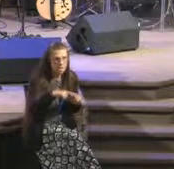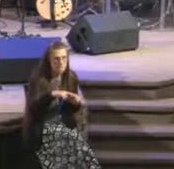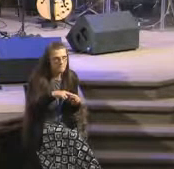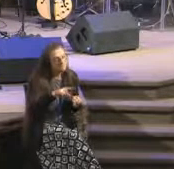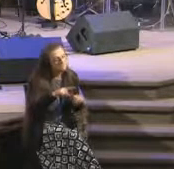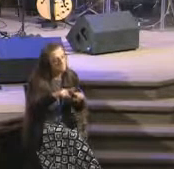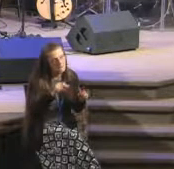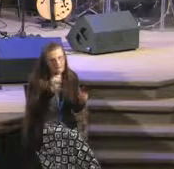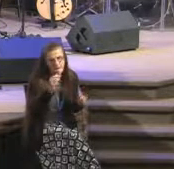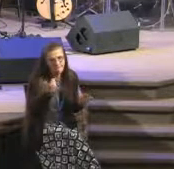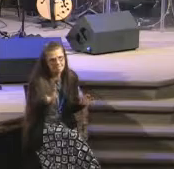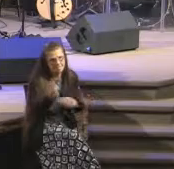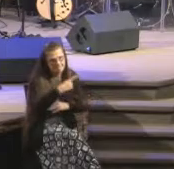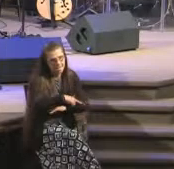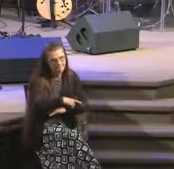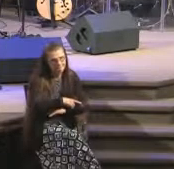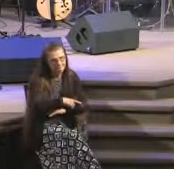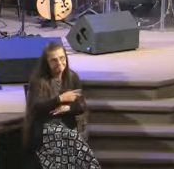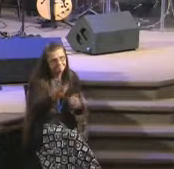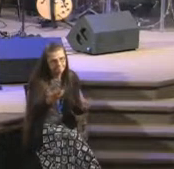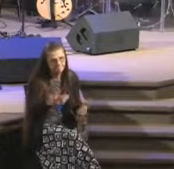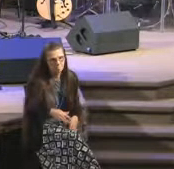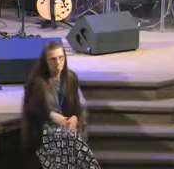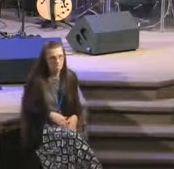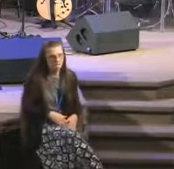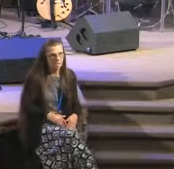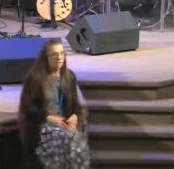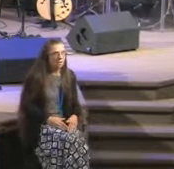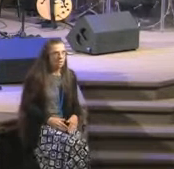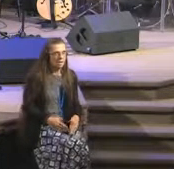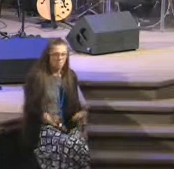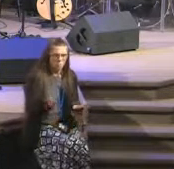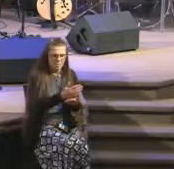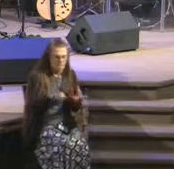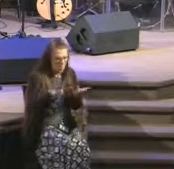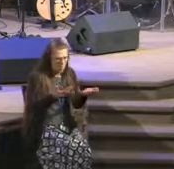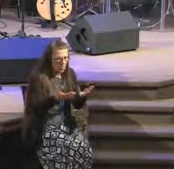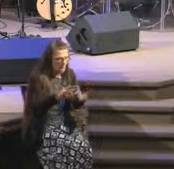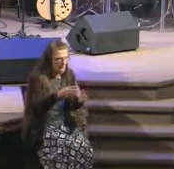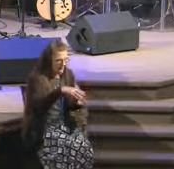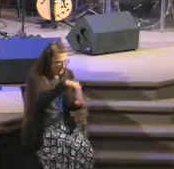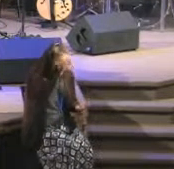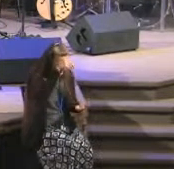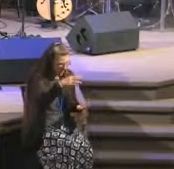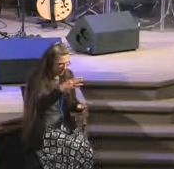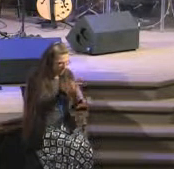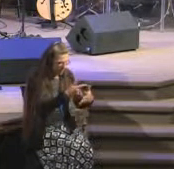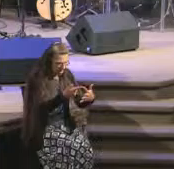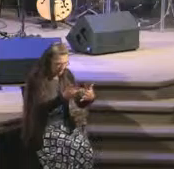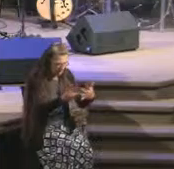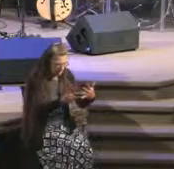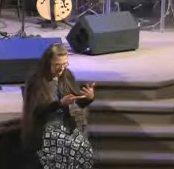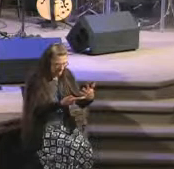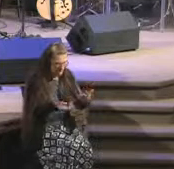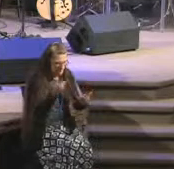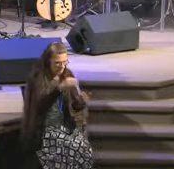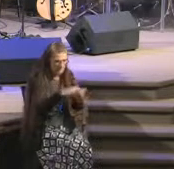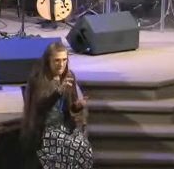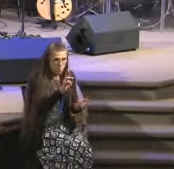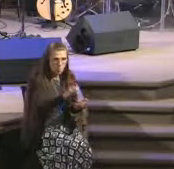princes of the land were to take the things that they learned from the prophet and the priest and put it into the public. And can I tell you,